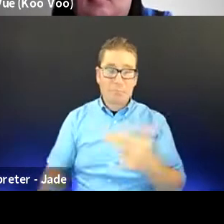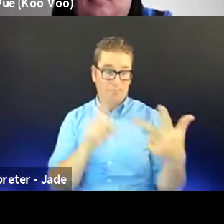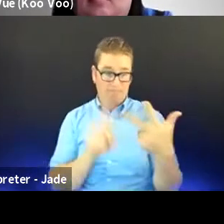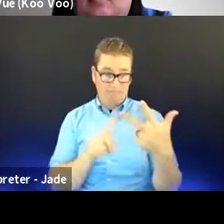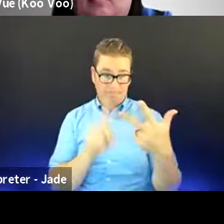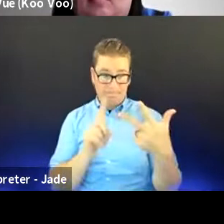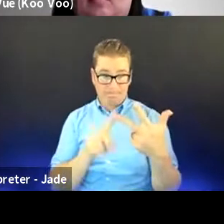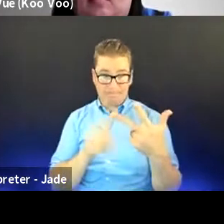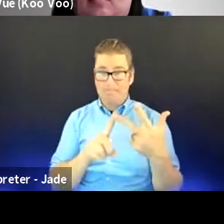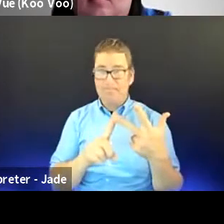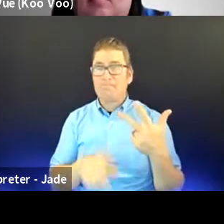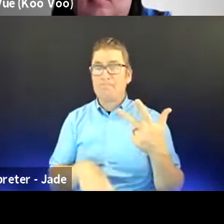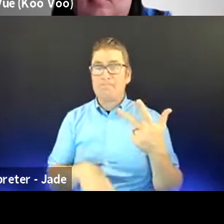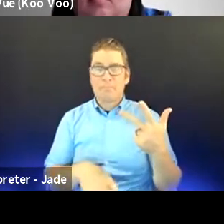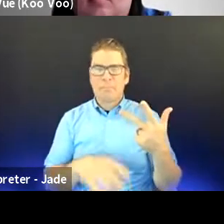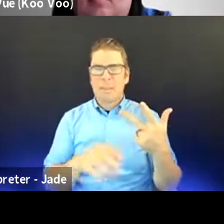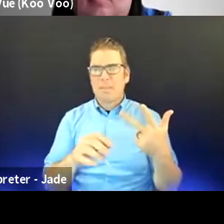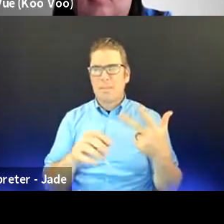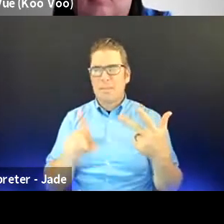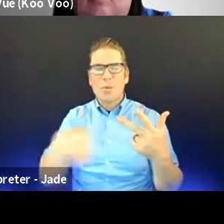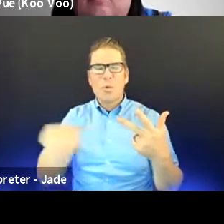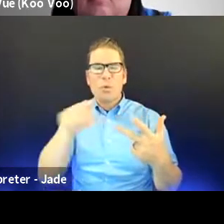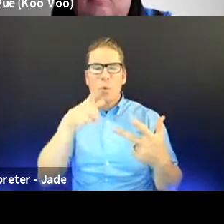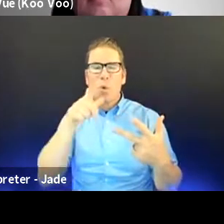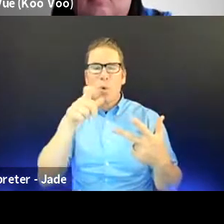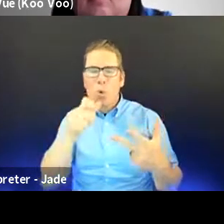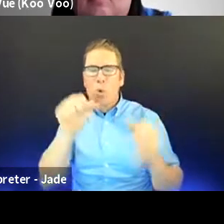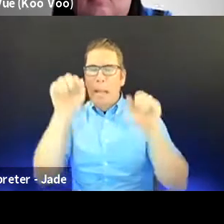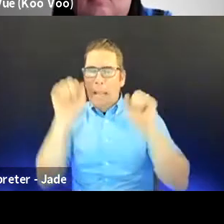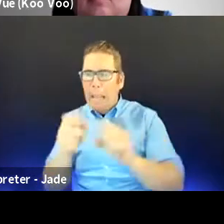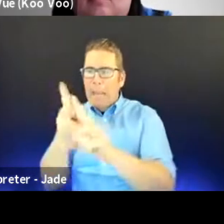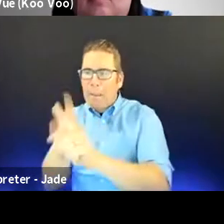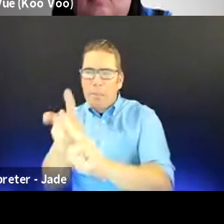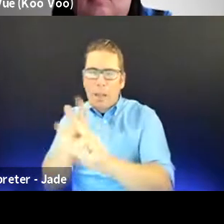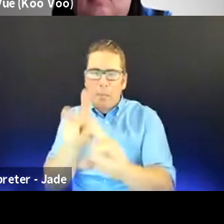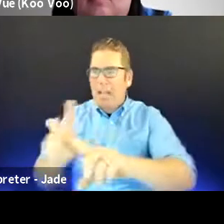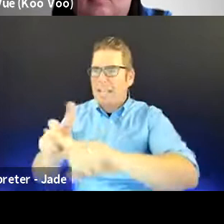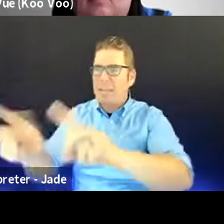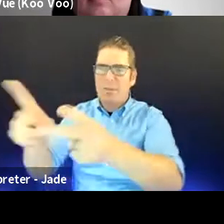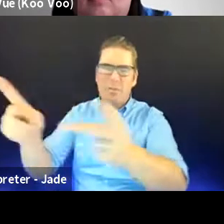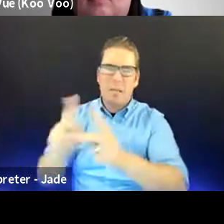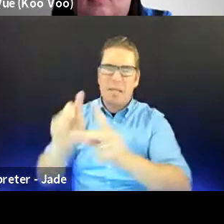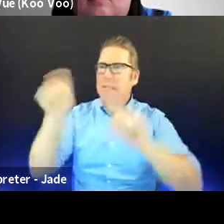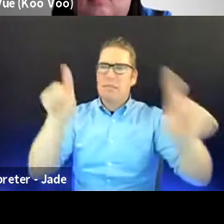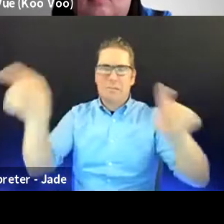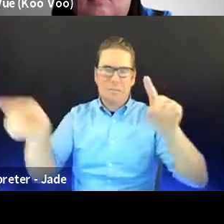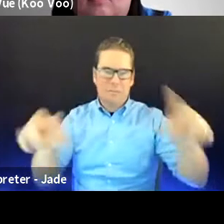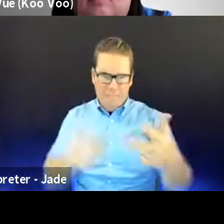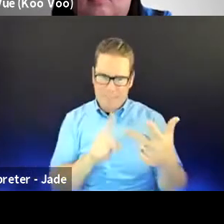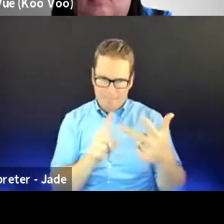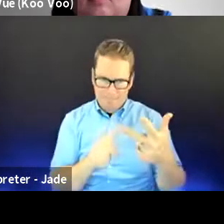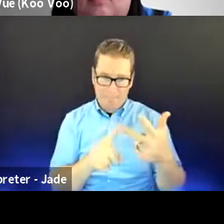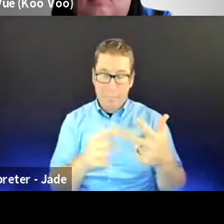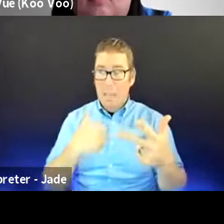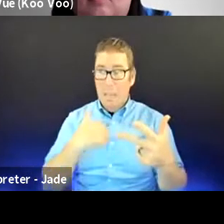mobile or flexible in where they can apply. I hear a lot of people at colleges I taught at in Northern California